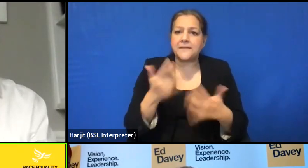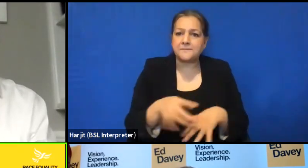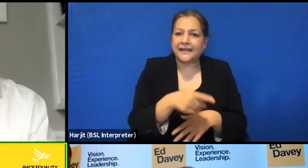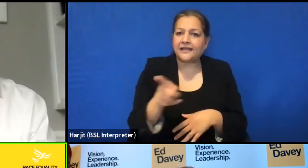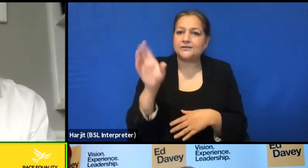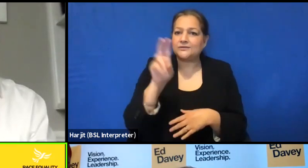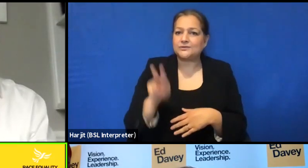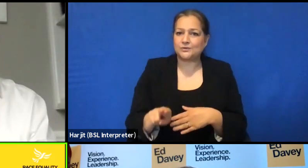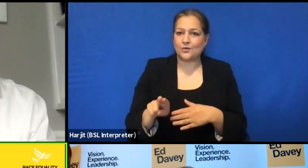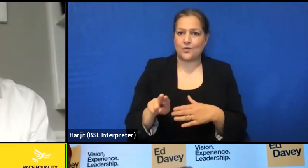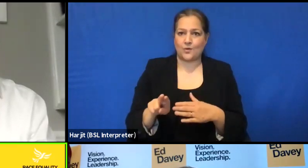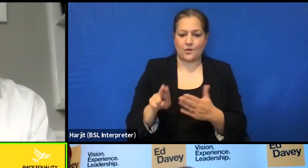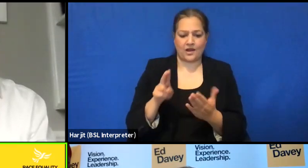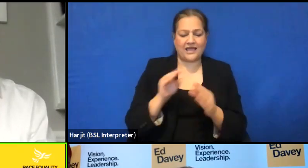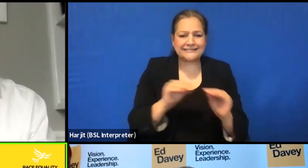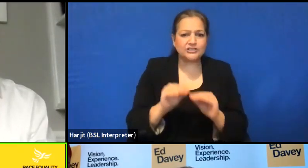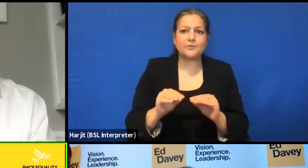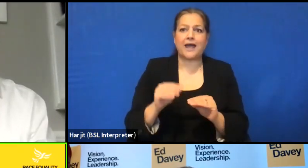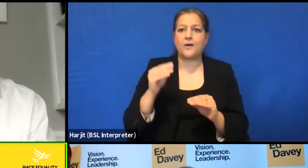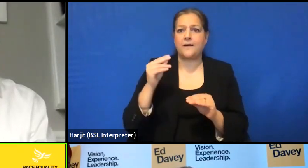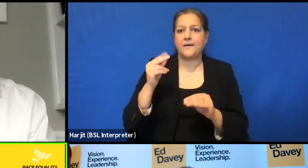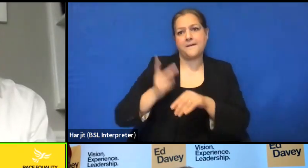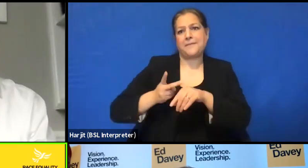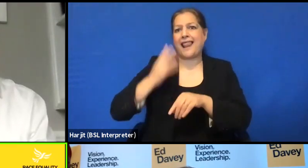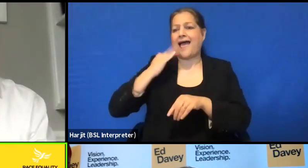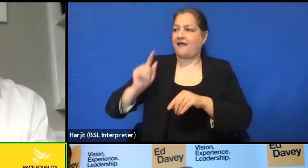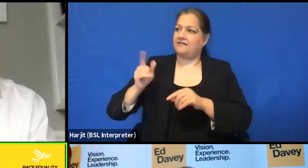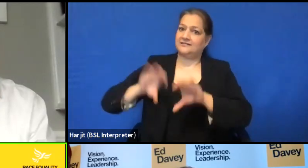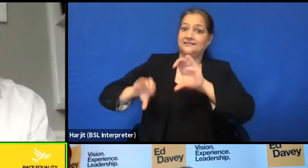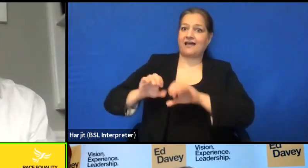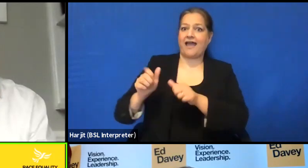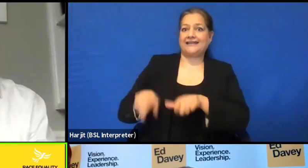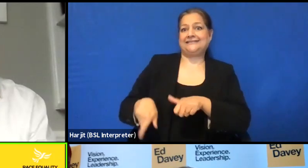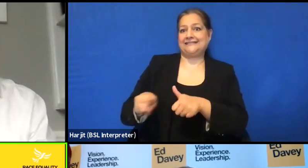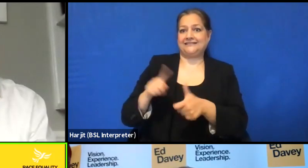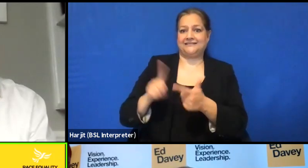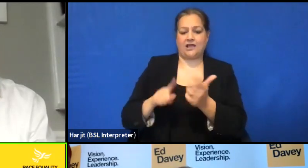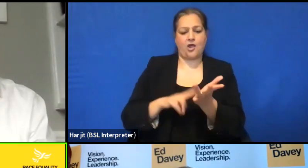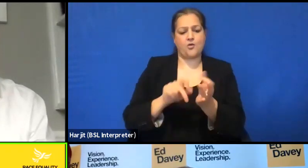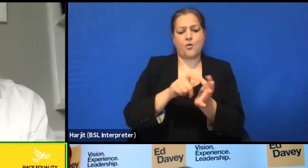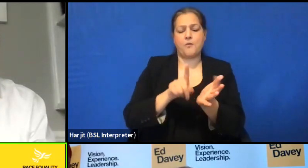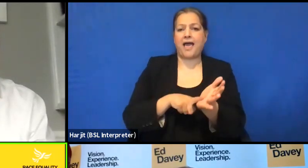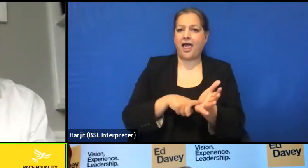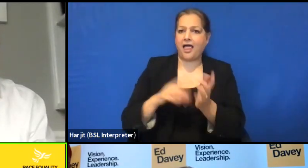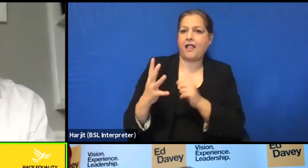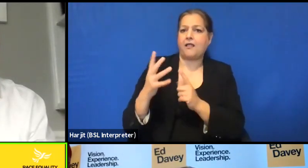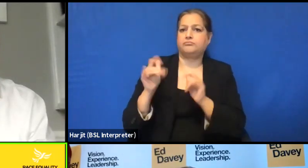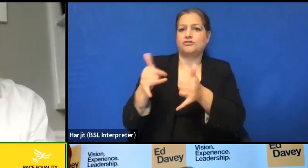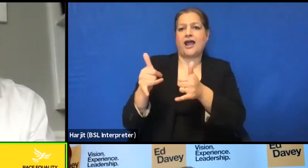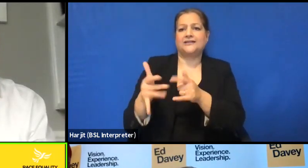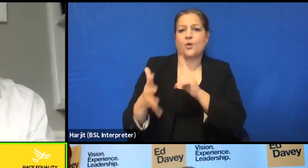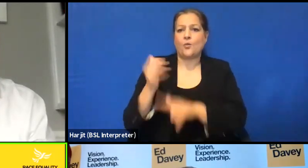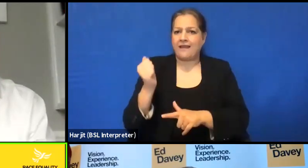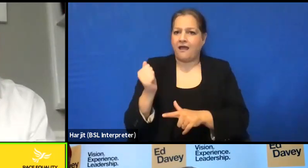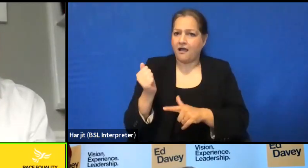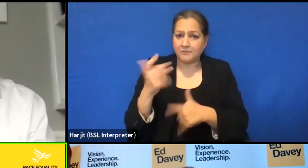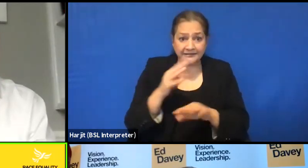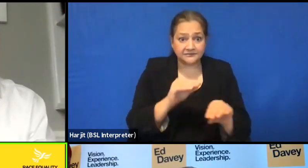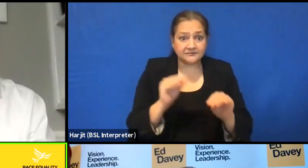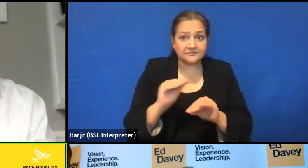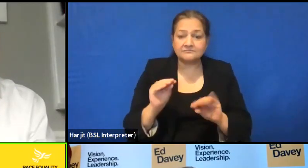about, say, a Black scientist or a Nobel Prize winner? Actually, it can be weaved into all parts of our curriculum,